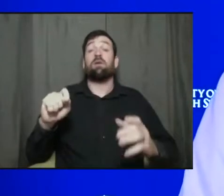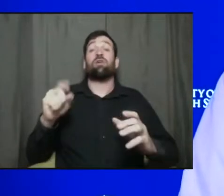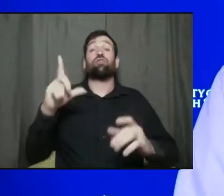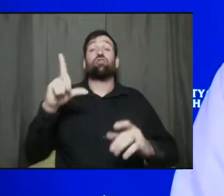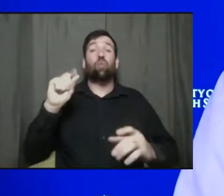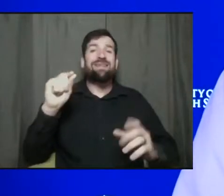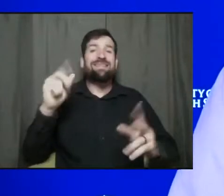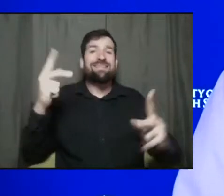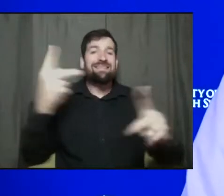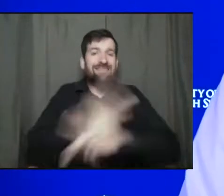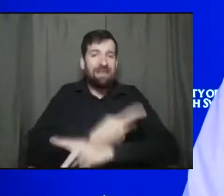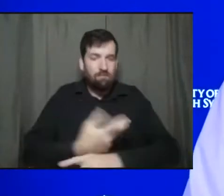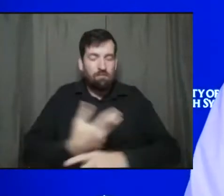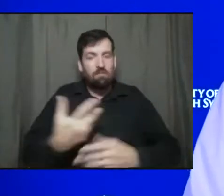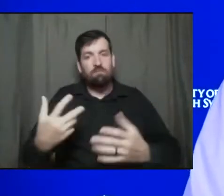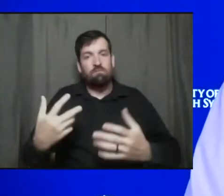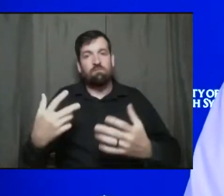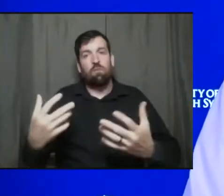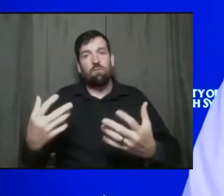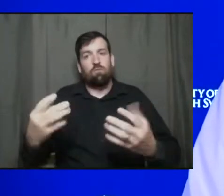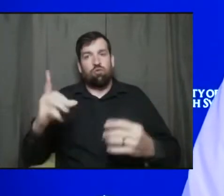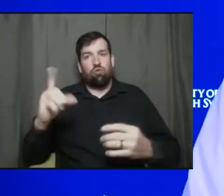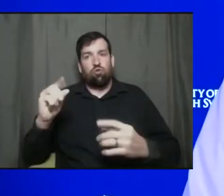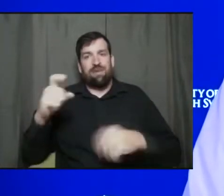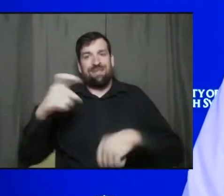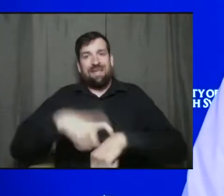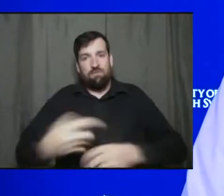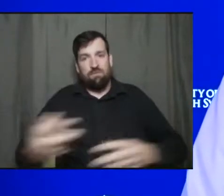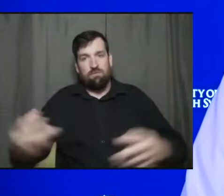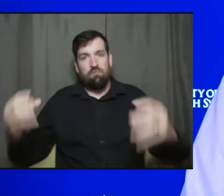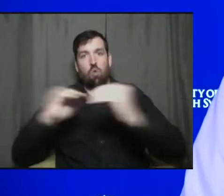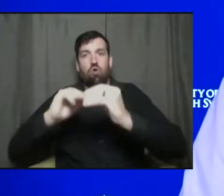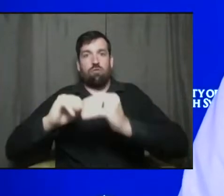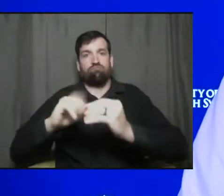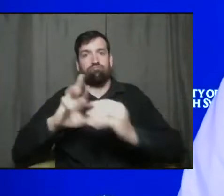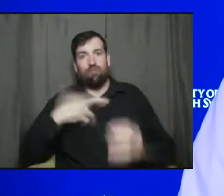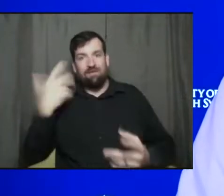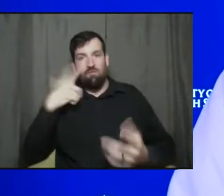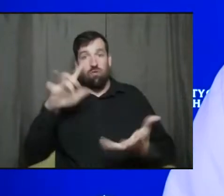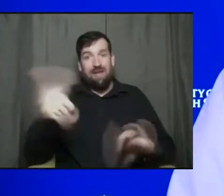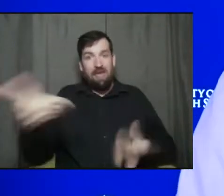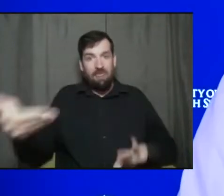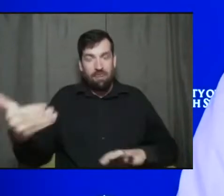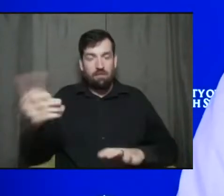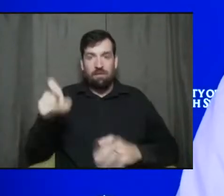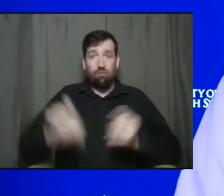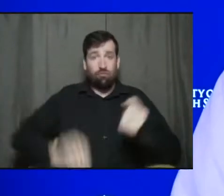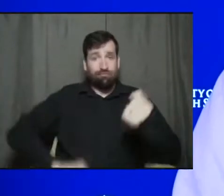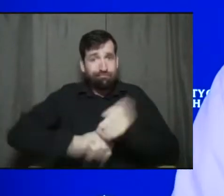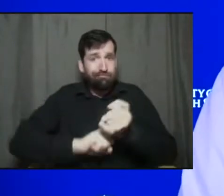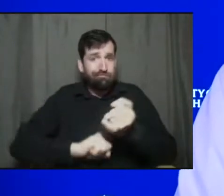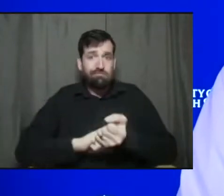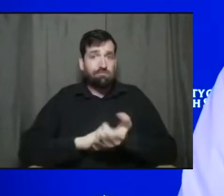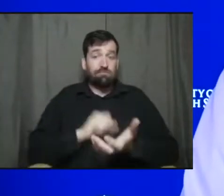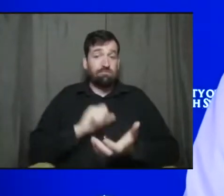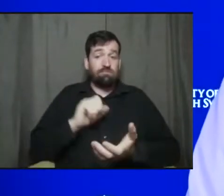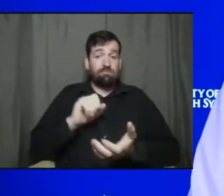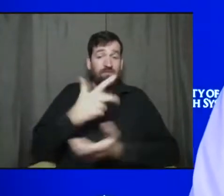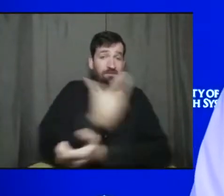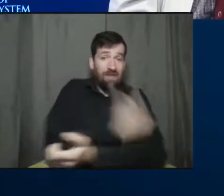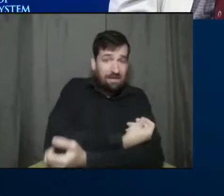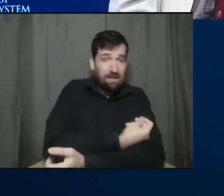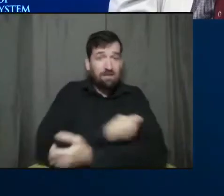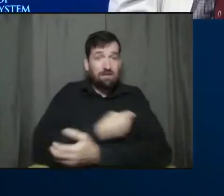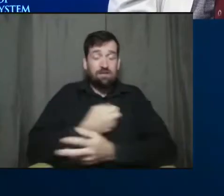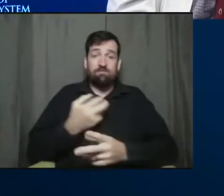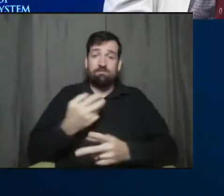and boosted, and that's during the Omicron. So I think we continue to have to endorse the fact of getting vaccinated and staying up to date with that. Man,